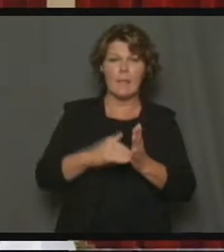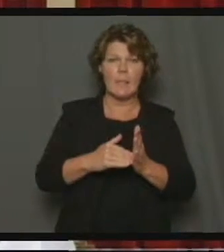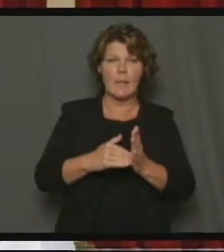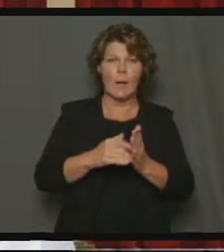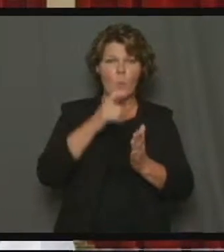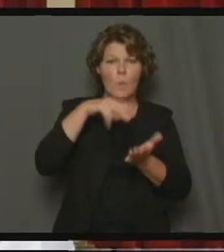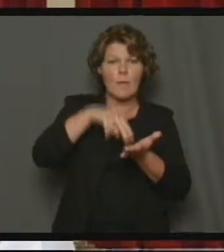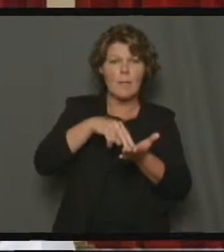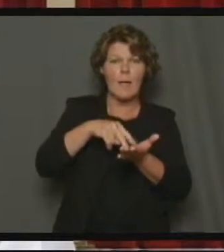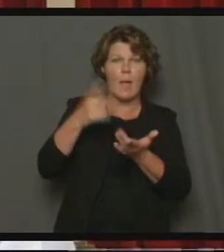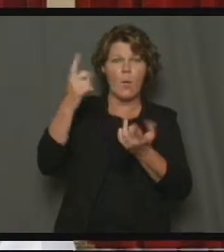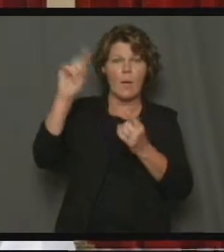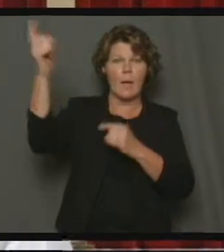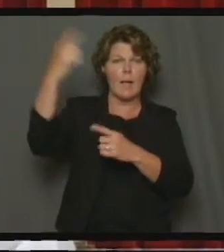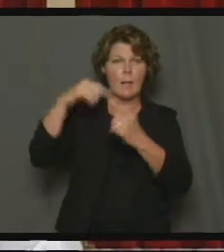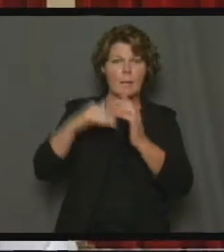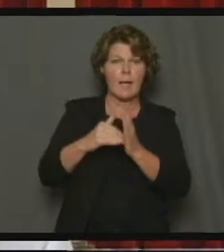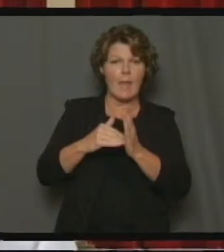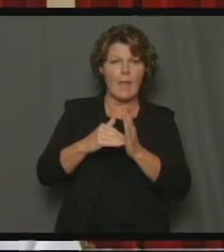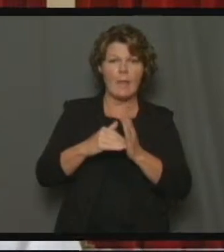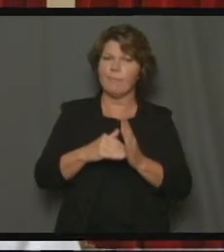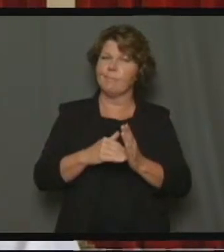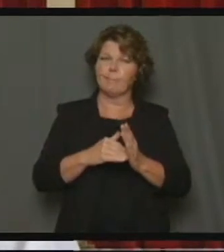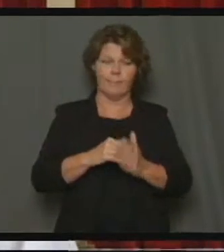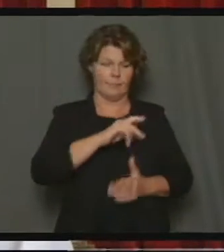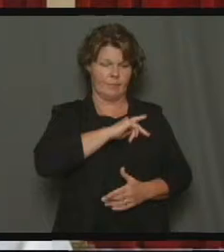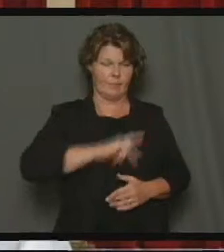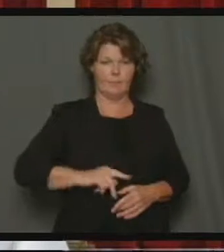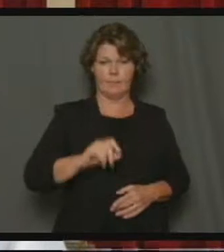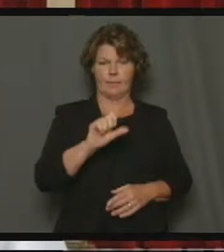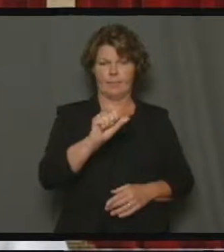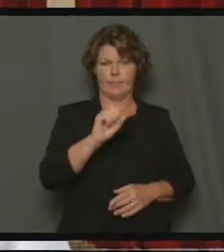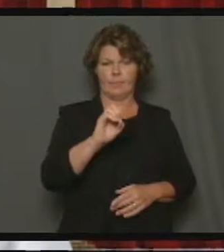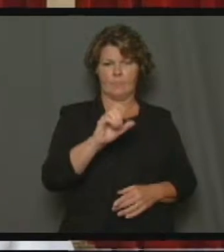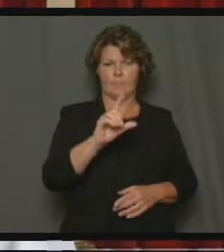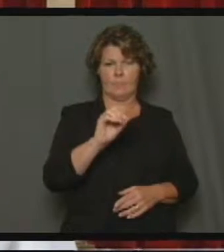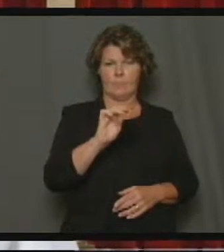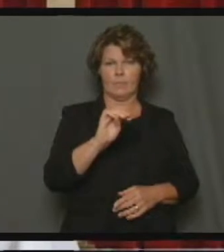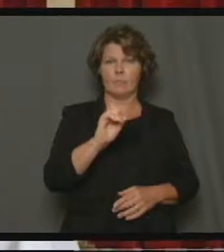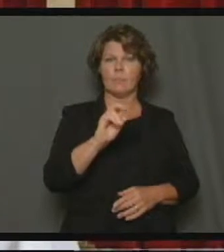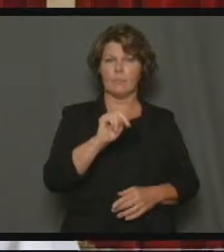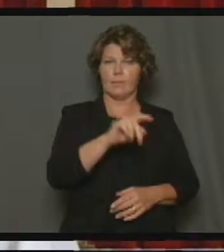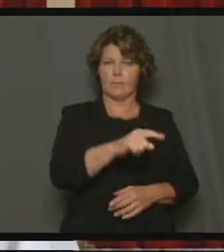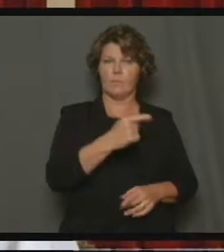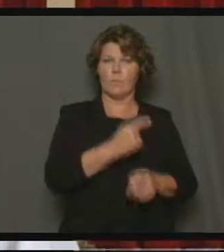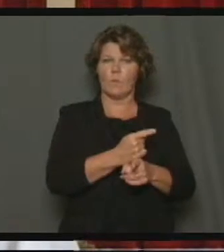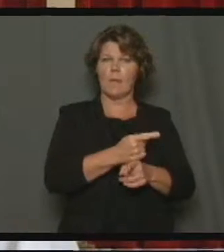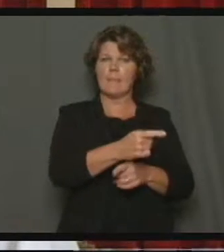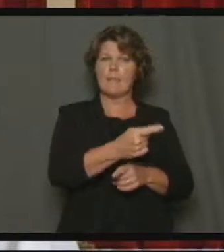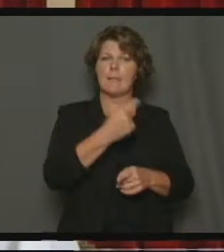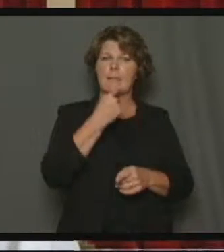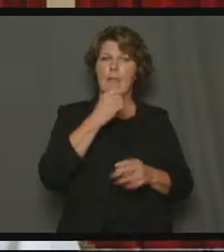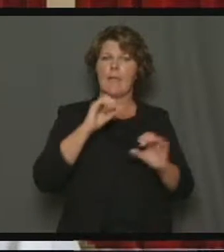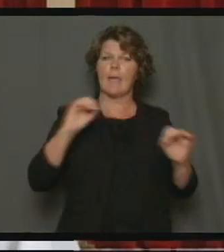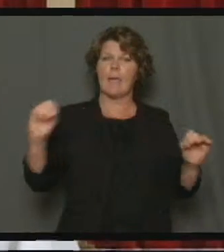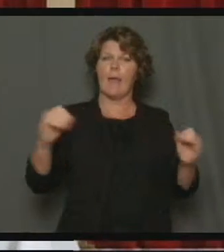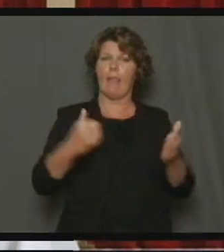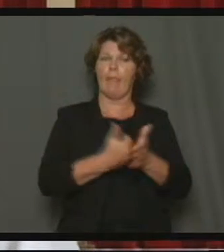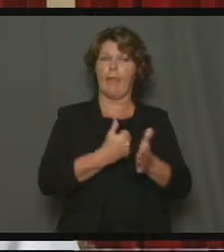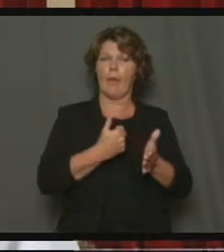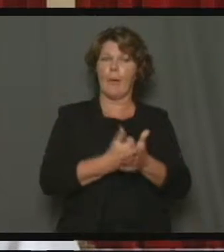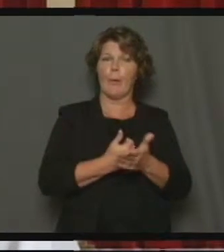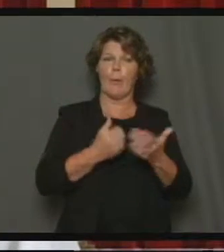he appears? King Solomon was right when he said in the book of Ecclesiastes, there is nothing new under the